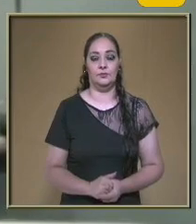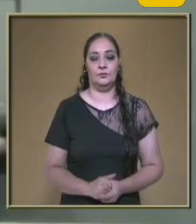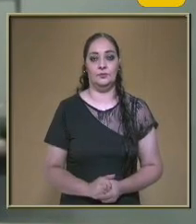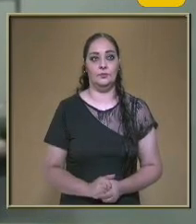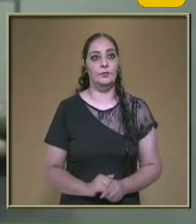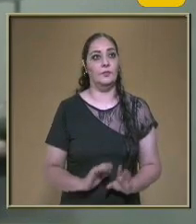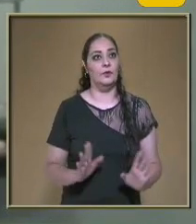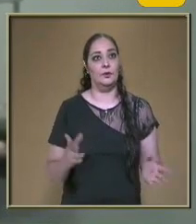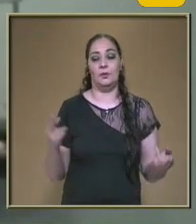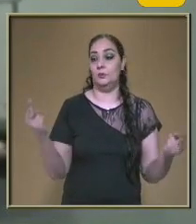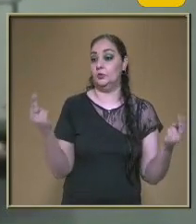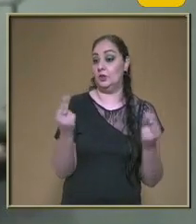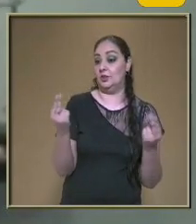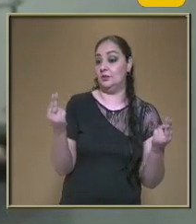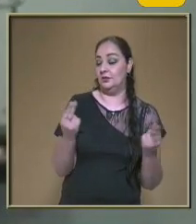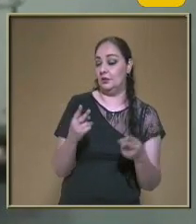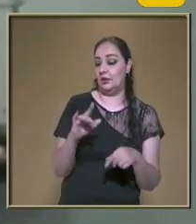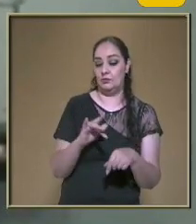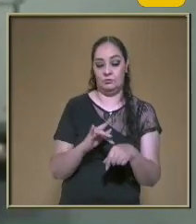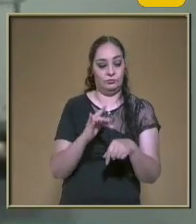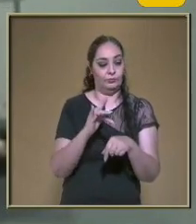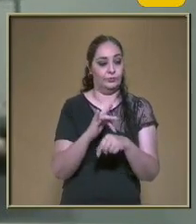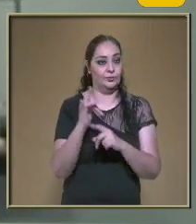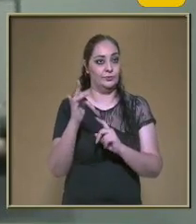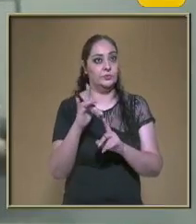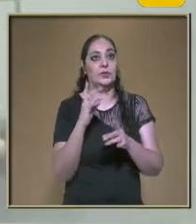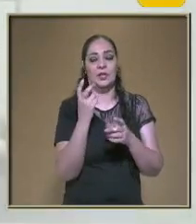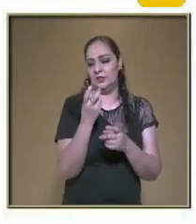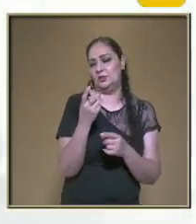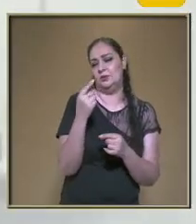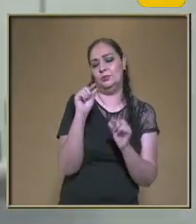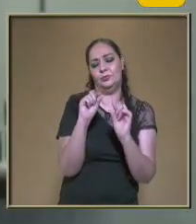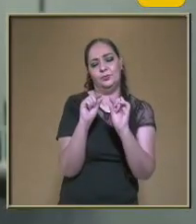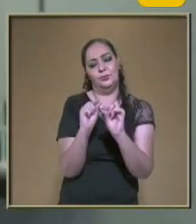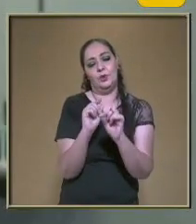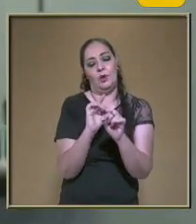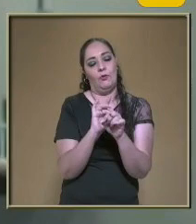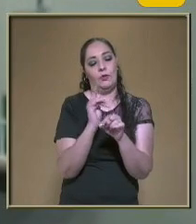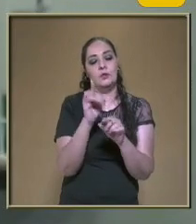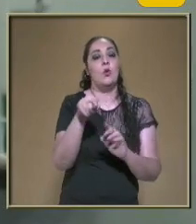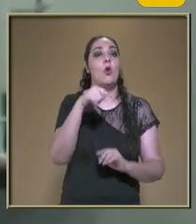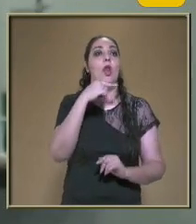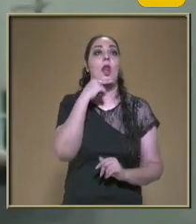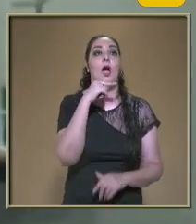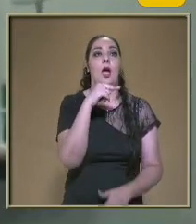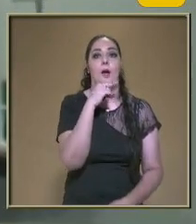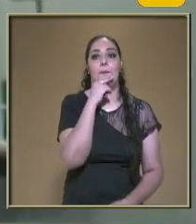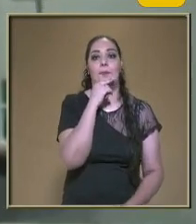Glitter. Yes. Now I use embossing glitter. That's super fine glitter. A pencil.